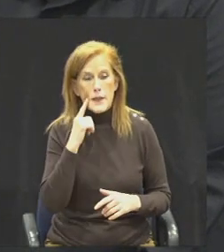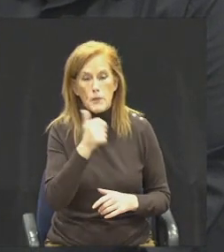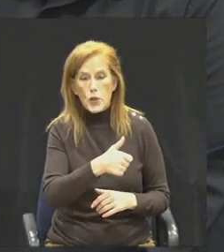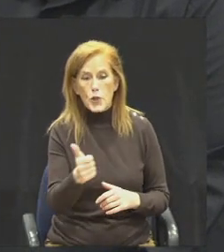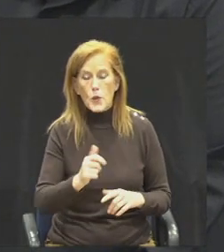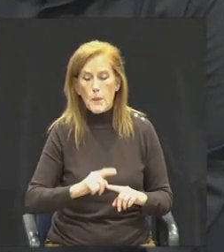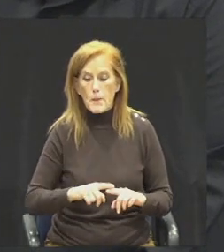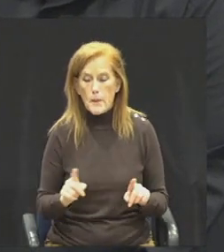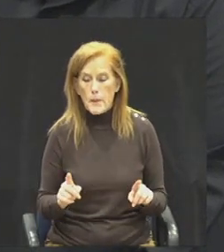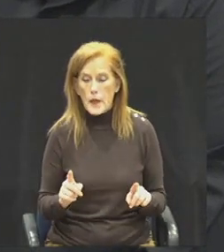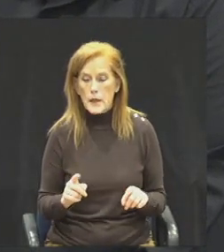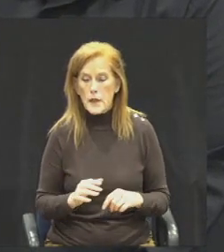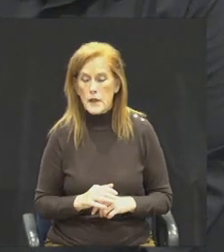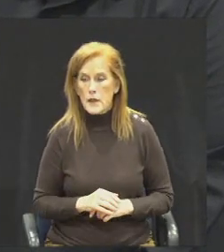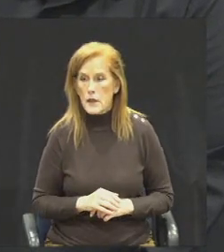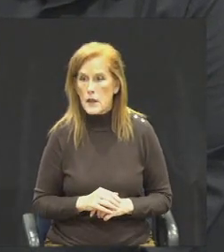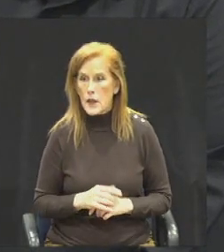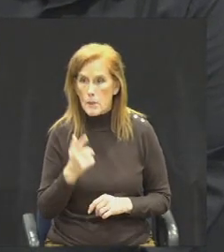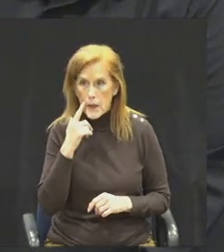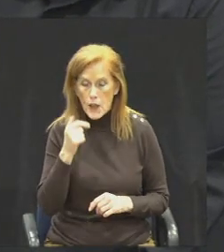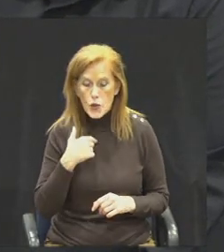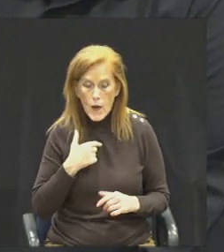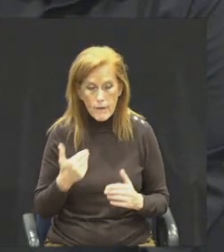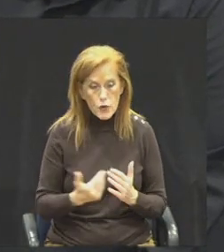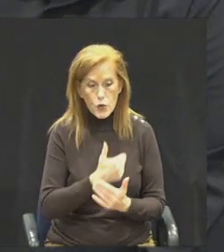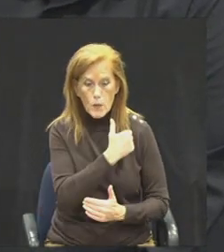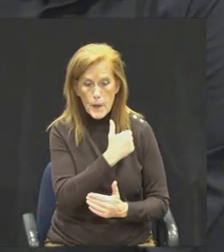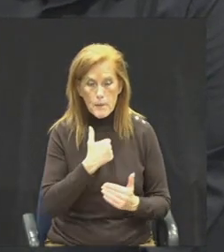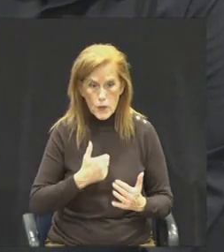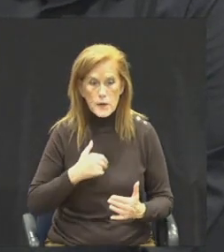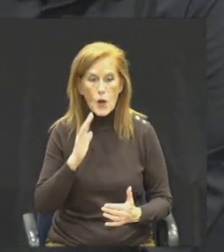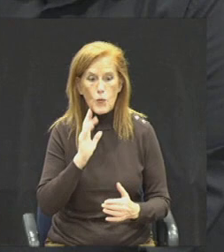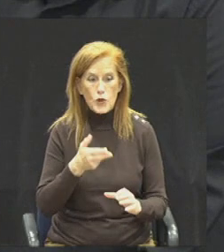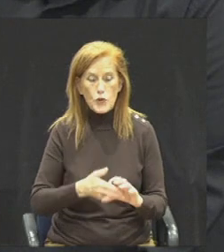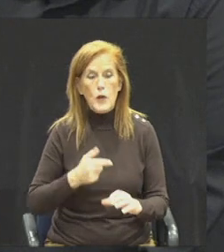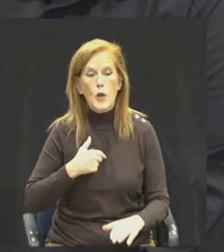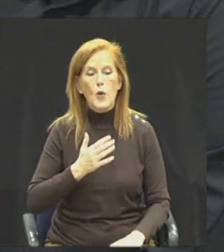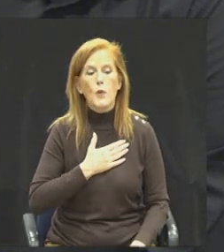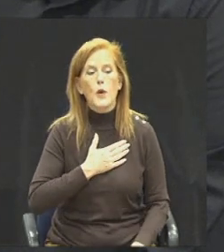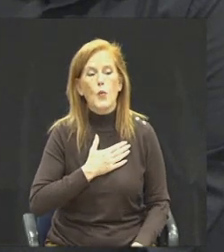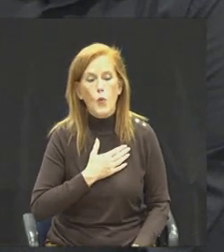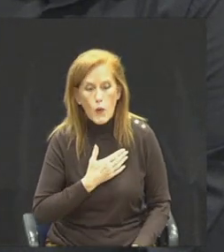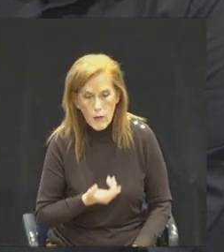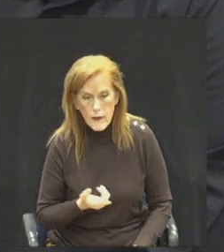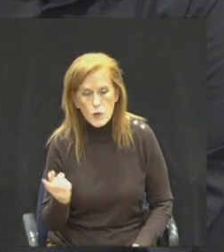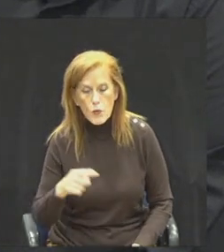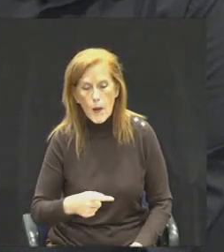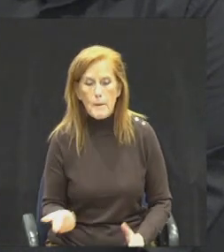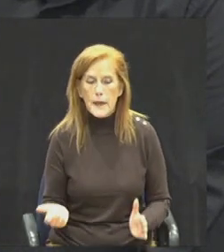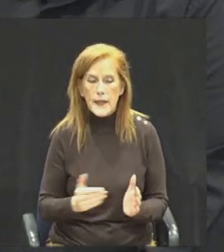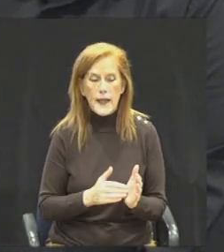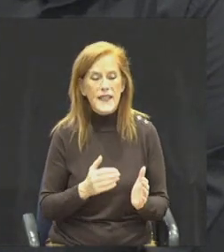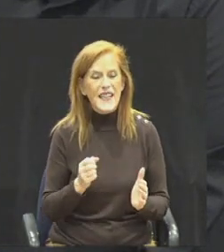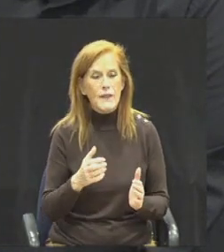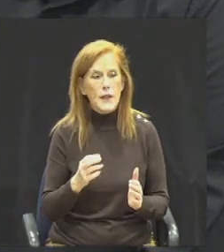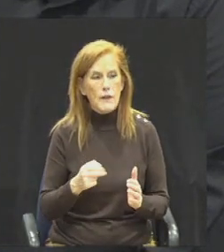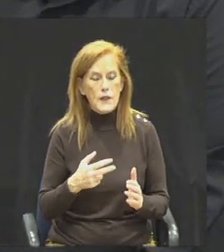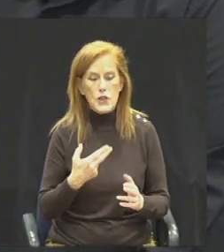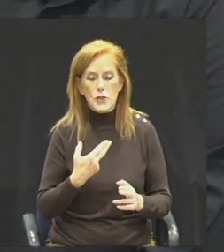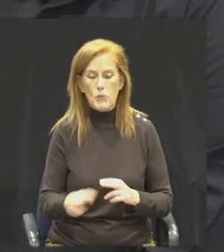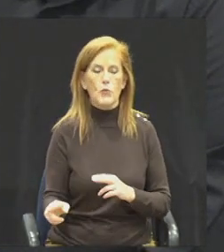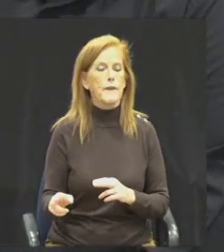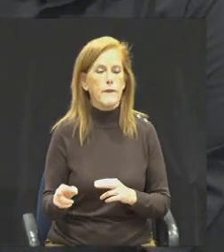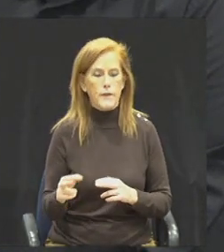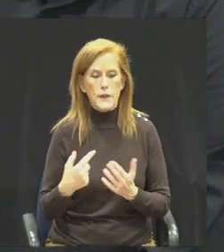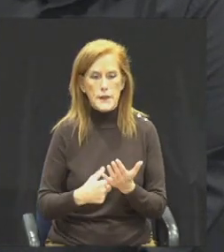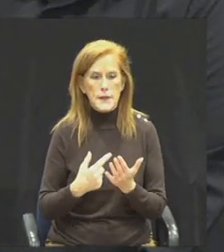but given that you have so many new people coming on, we're willing to come and talk again, even if it's just a briefer version, just